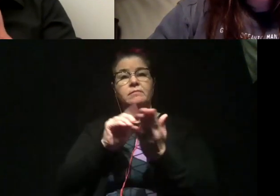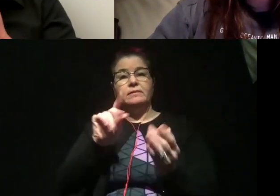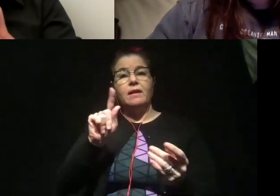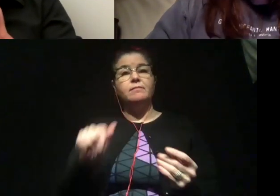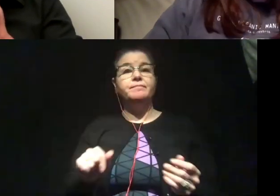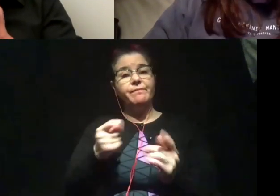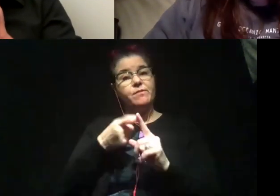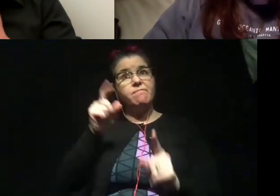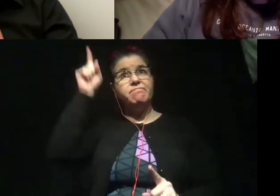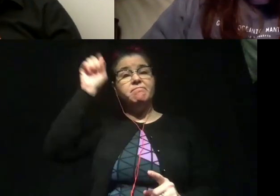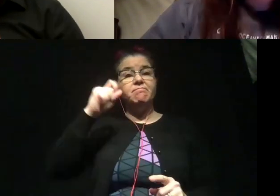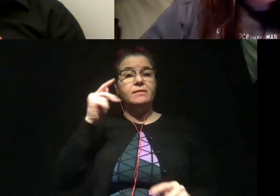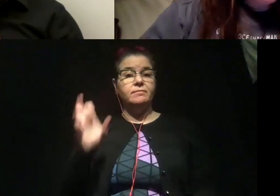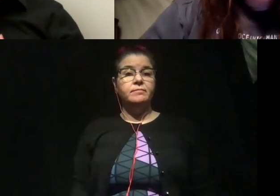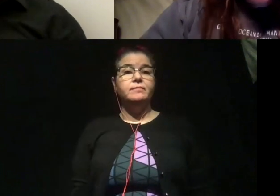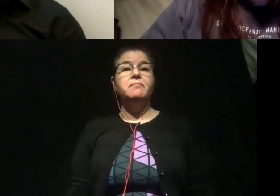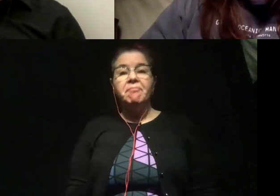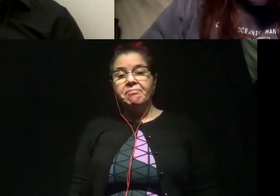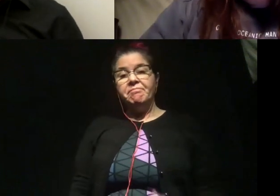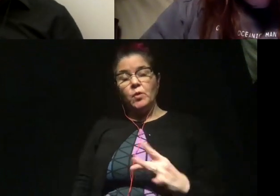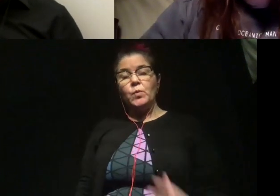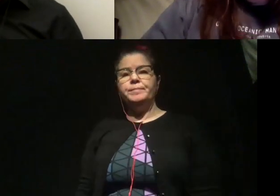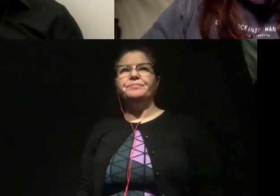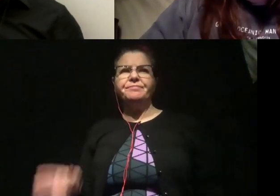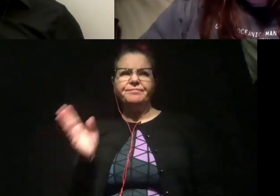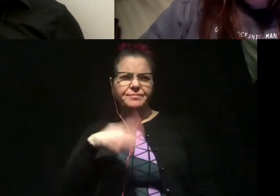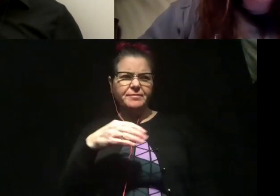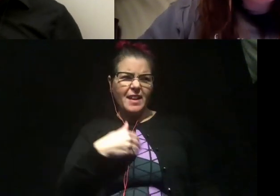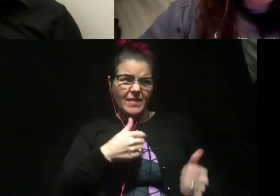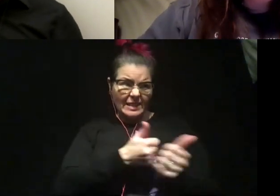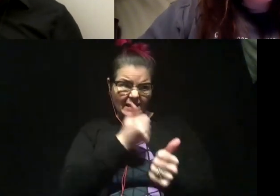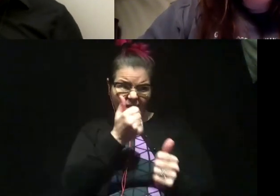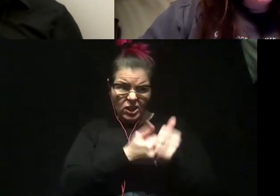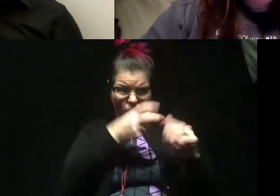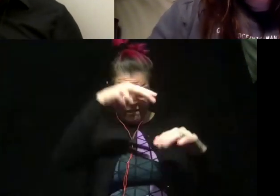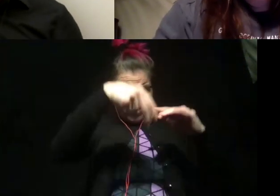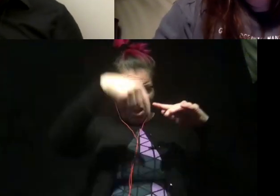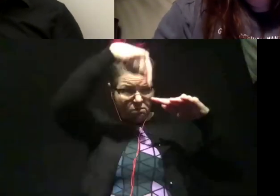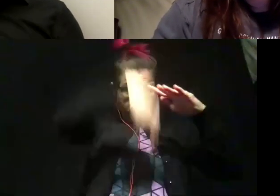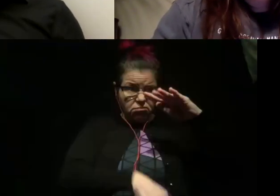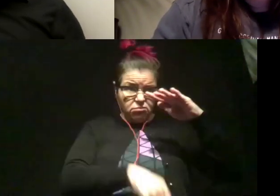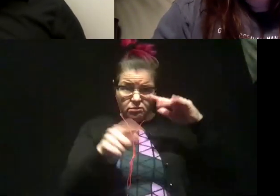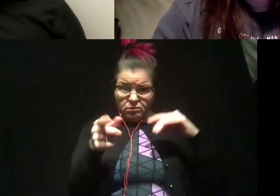from space. Cool. So is there ever a danger of falling through the ice when you're up there?